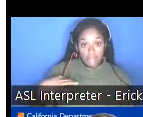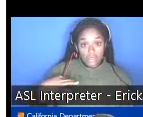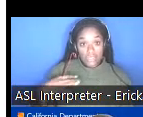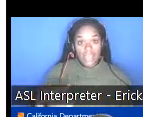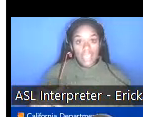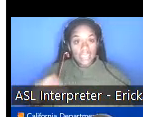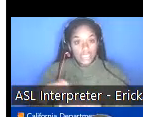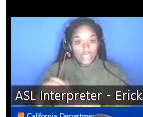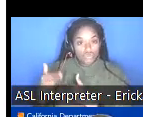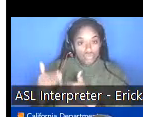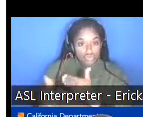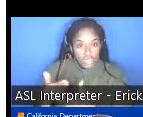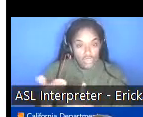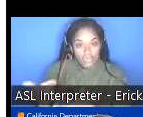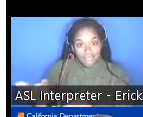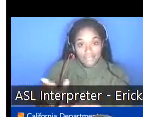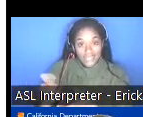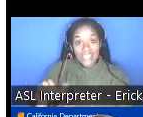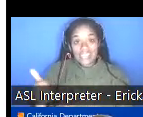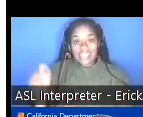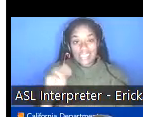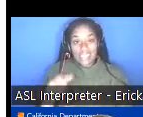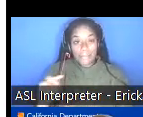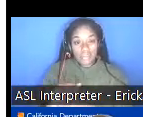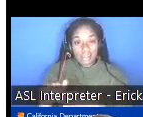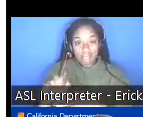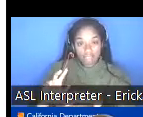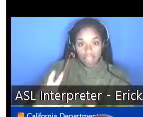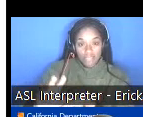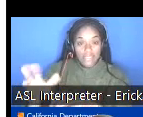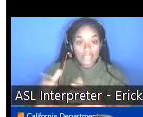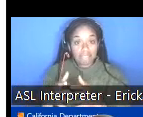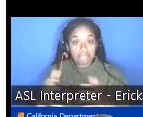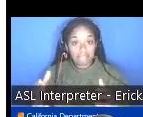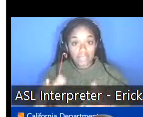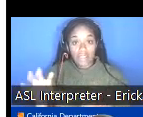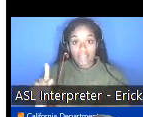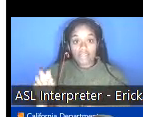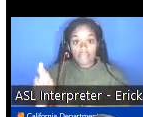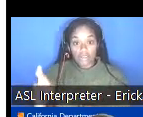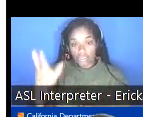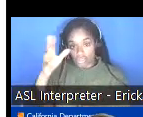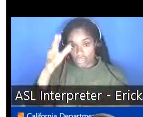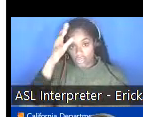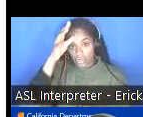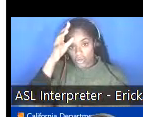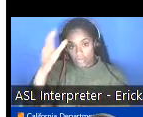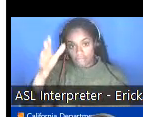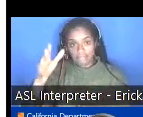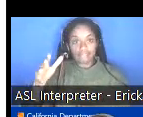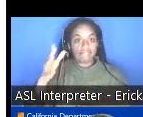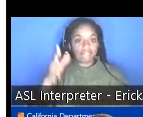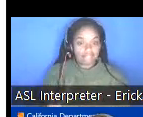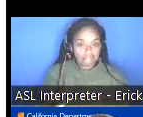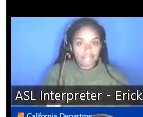intergenerational engagement, $10 million has been invested to expand the foster grandparent and senior companion